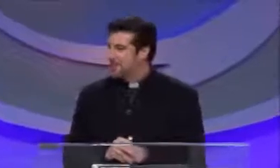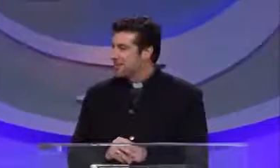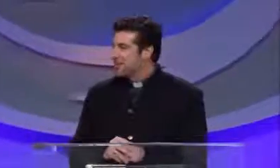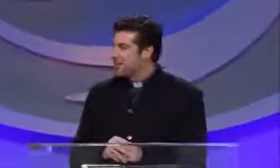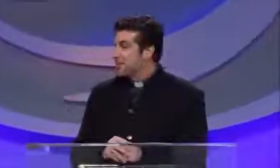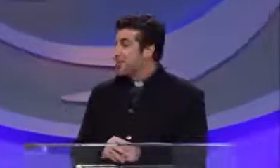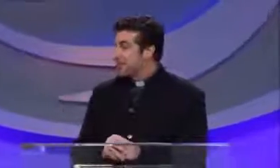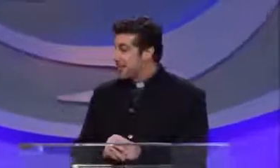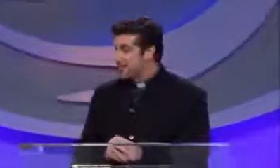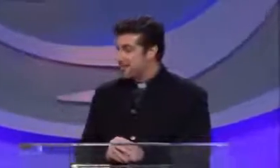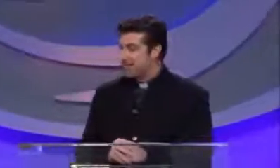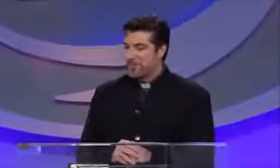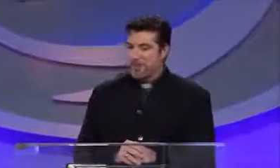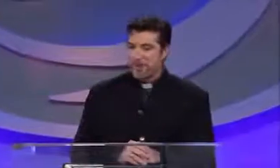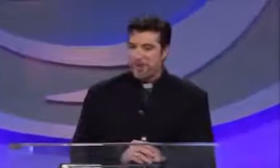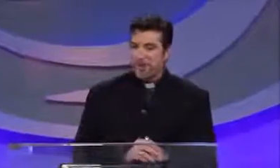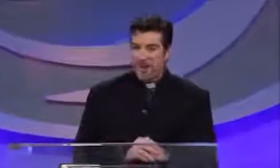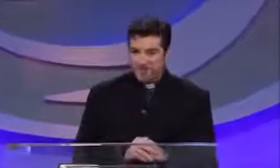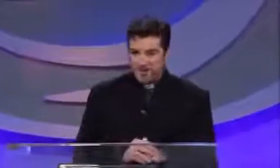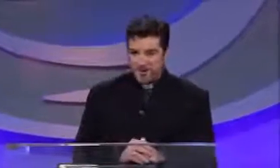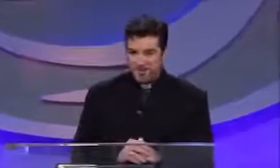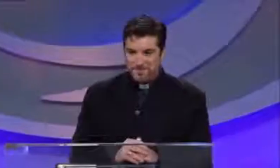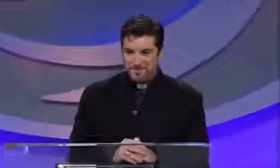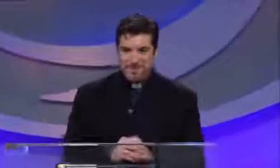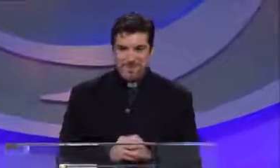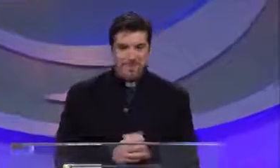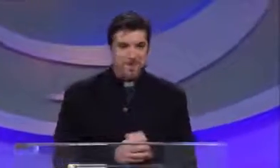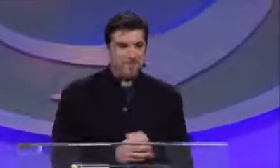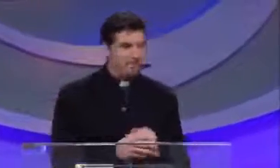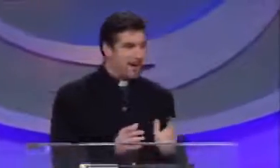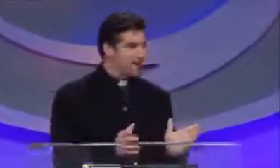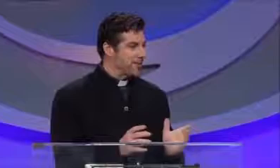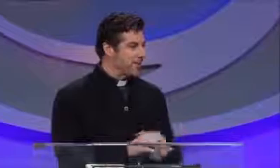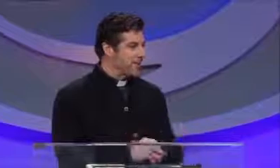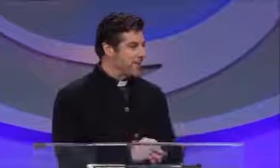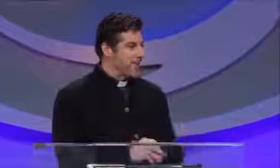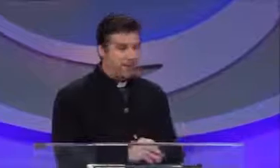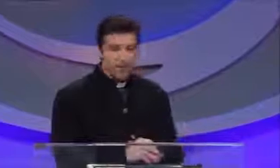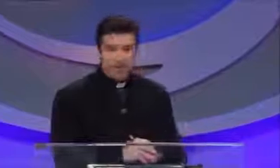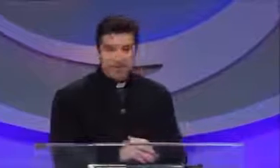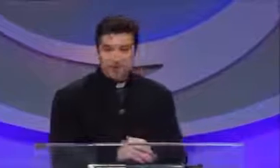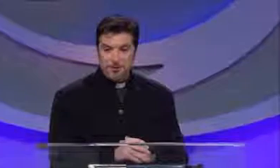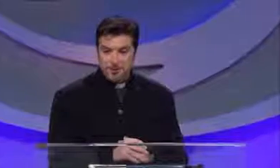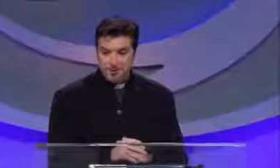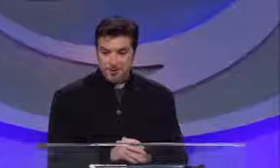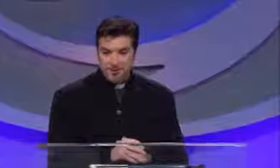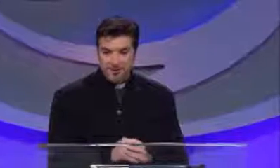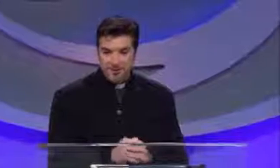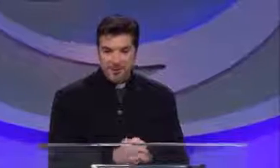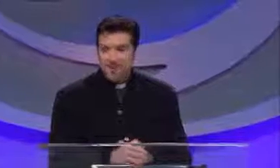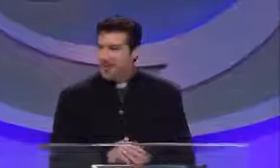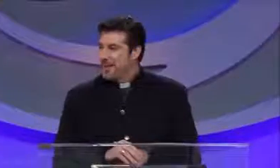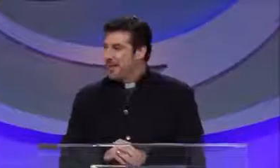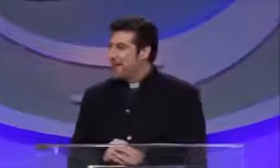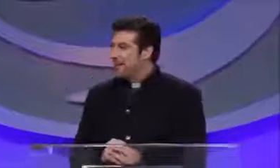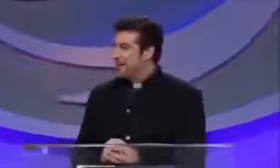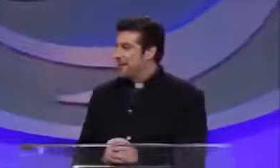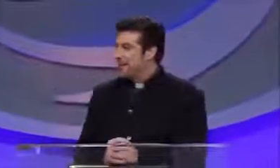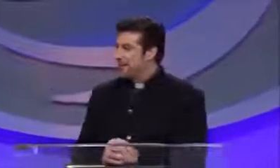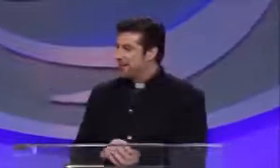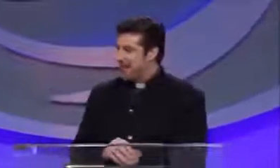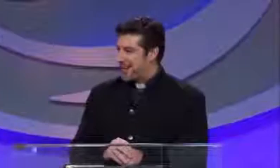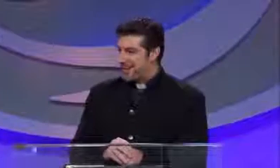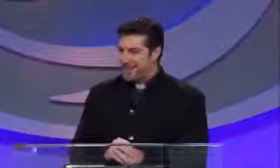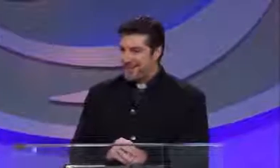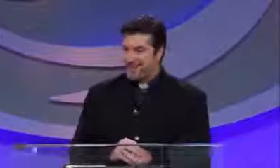out to Italy, where my wife is from. I've been married to Emmy now for 22 years. And it's